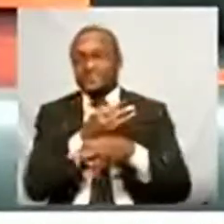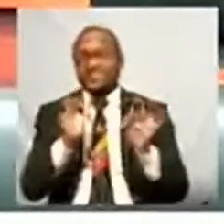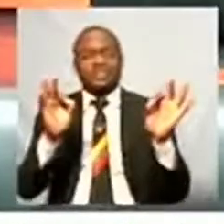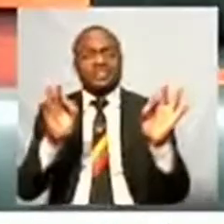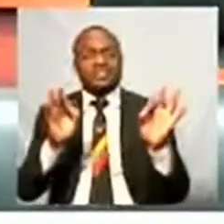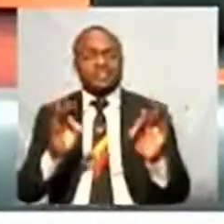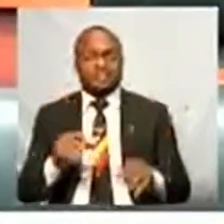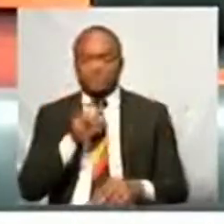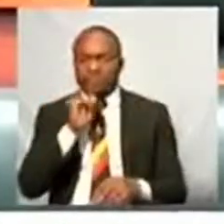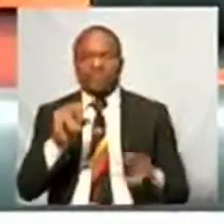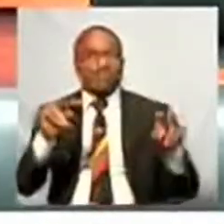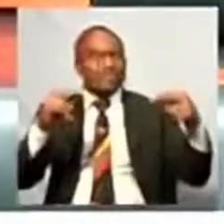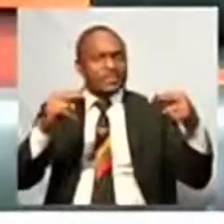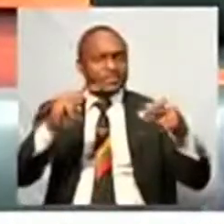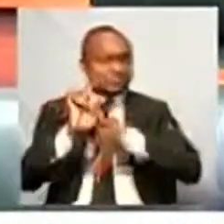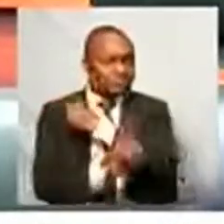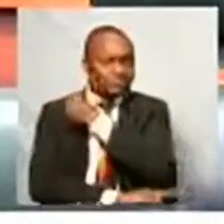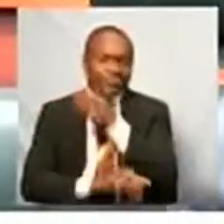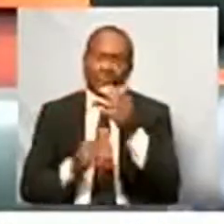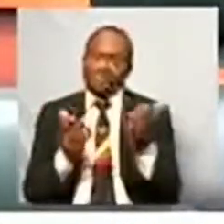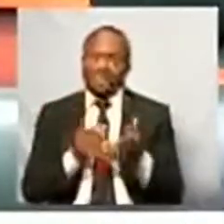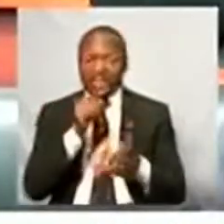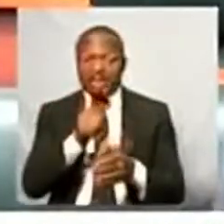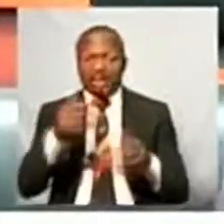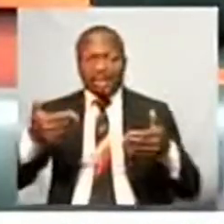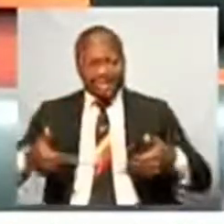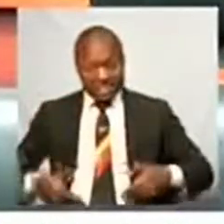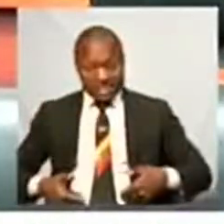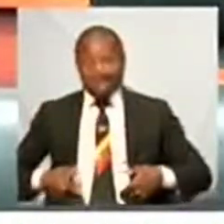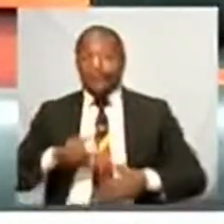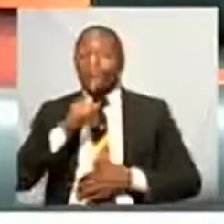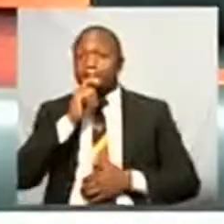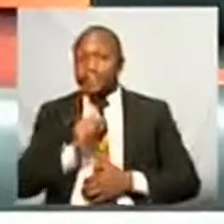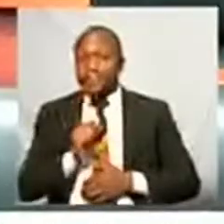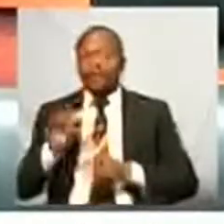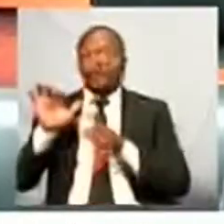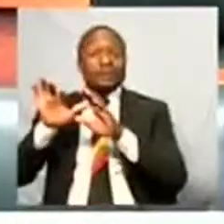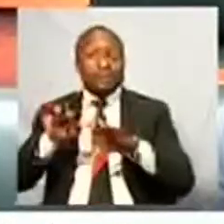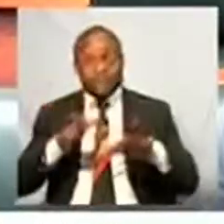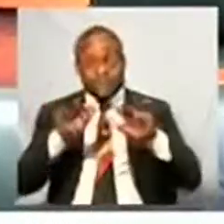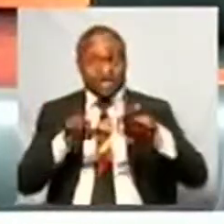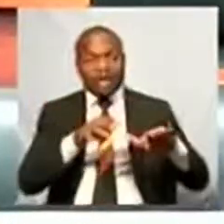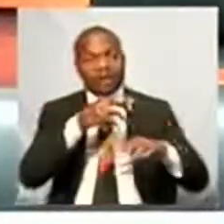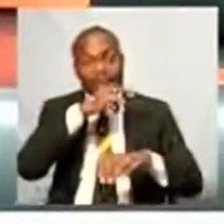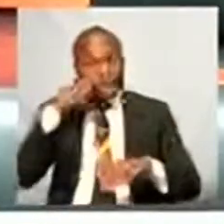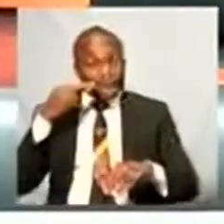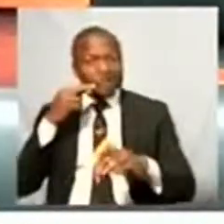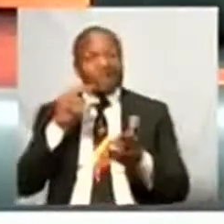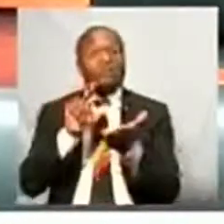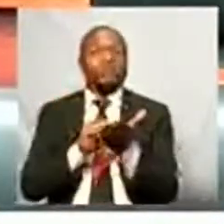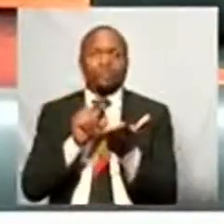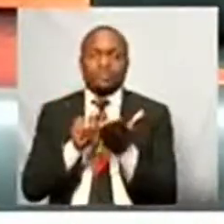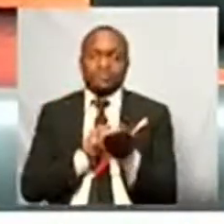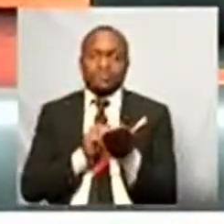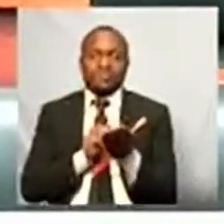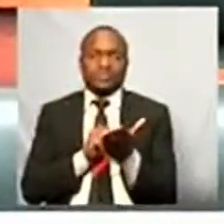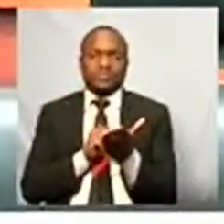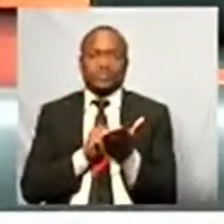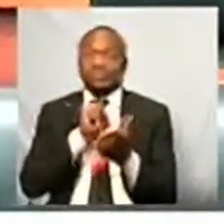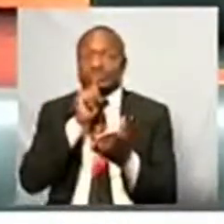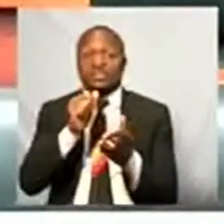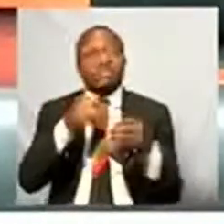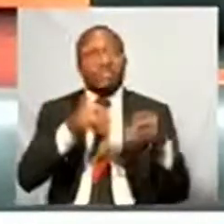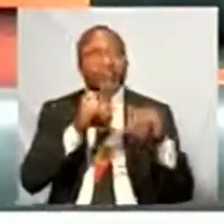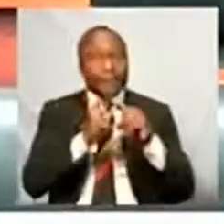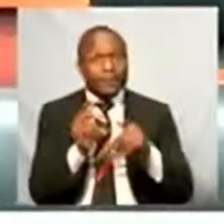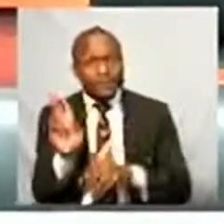They don't even face any consequences. And that young man in Chumwema, Madam Speaker, who stole a chicken, he did actually convert it into cash. He